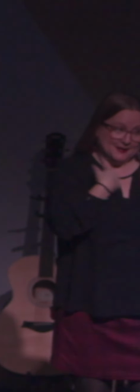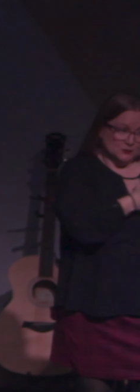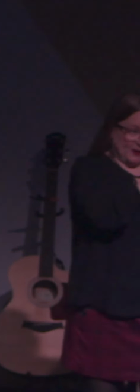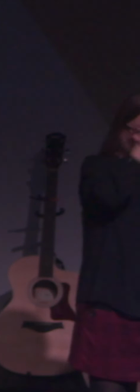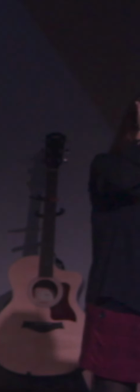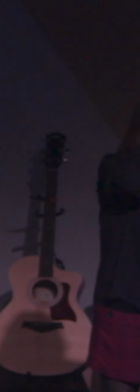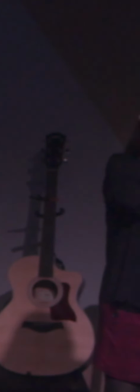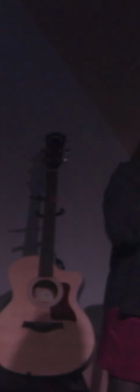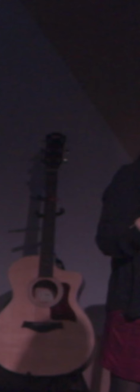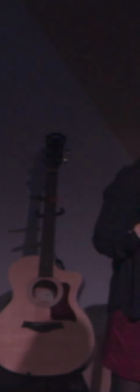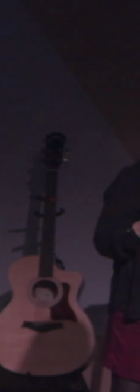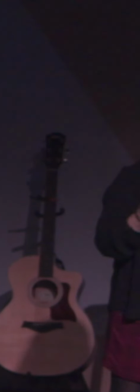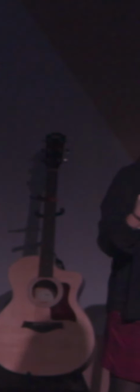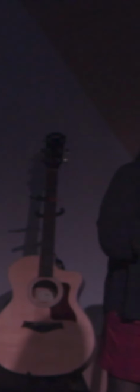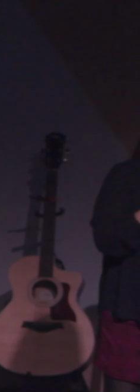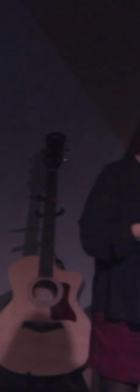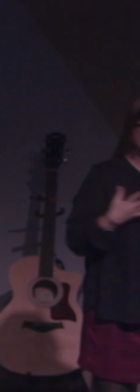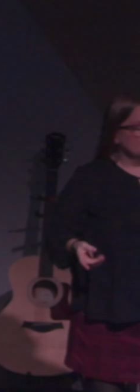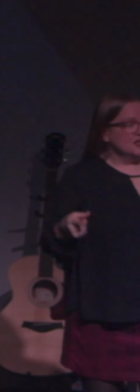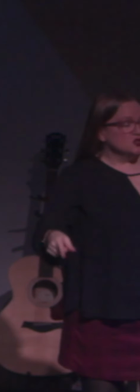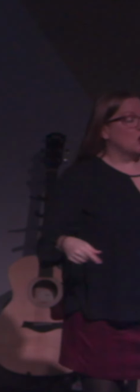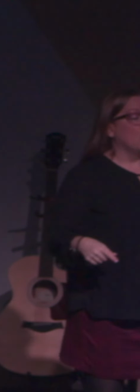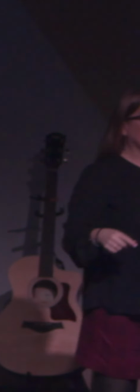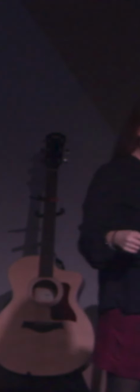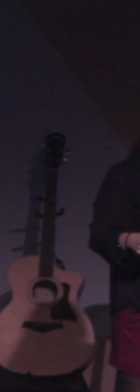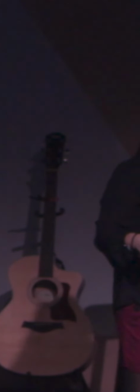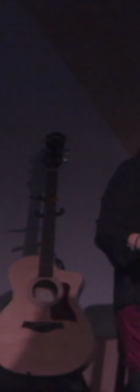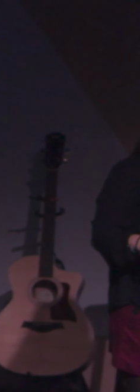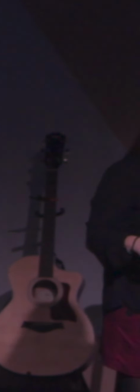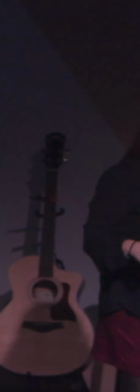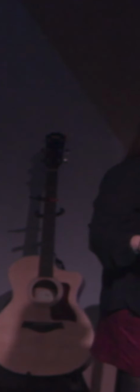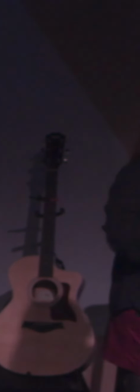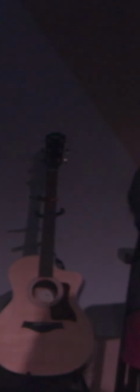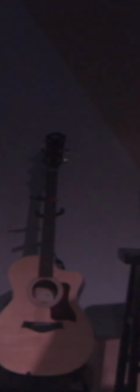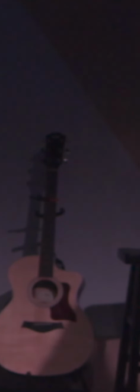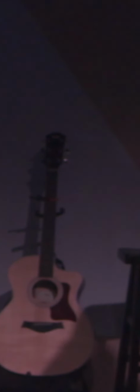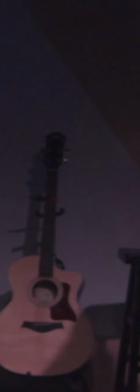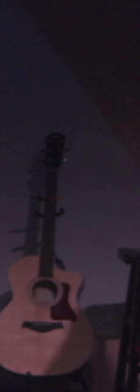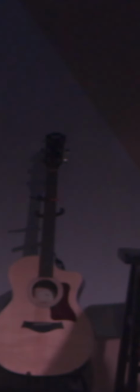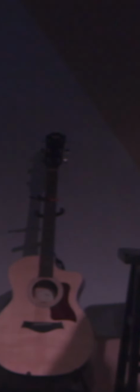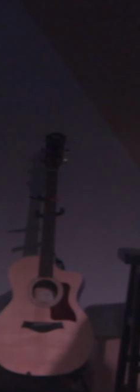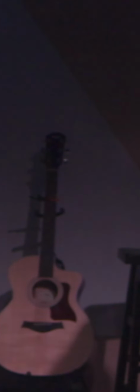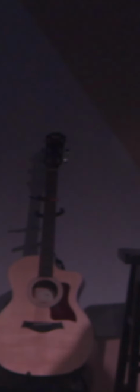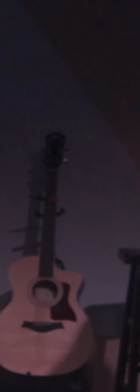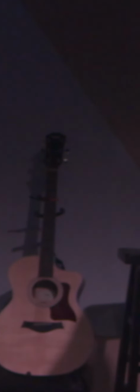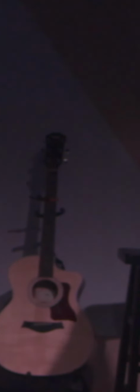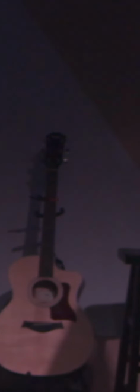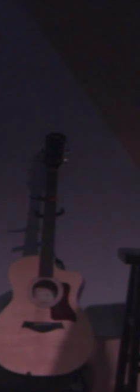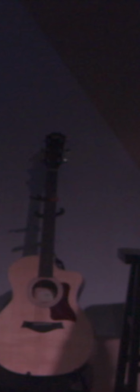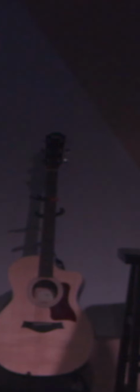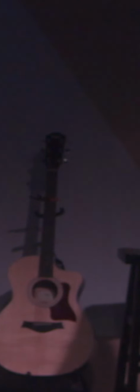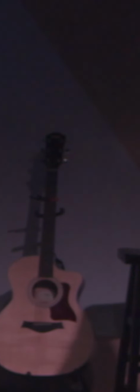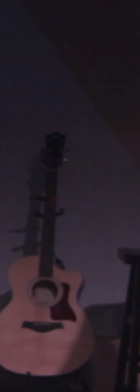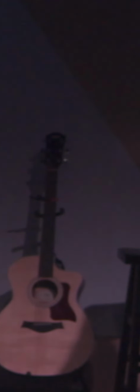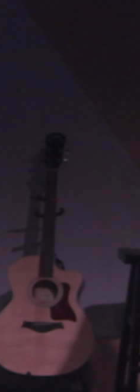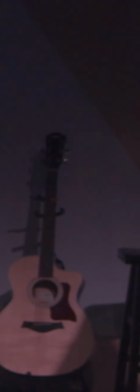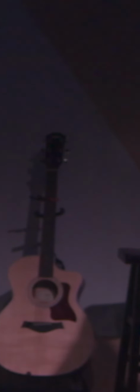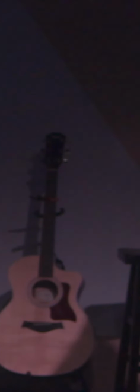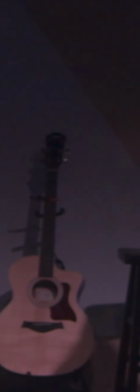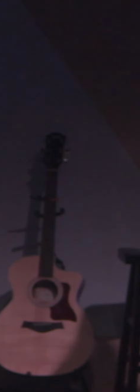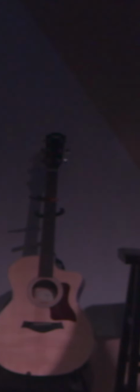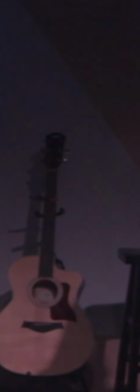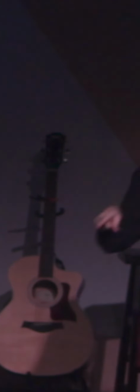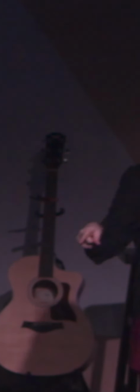right? And so they would go and they would search the land and they would spend a ton of time picking all these poisonous things because sheep have a natural habit of being drawn to